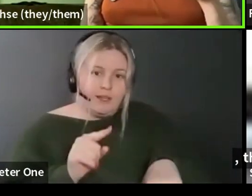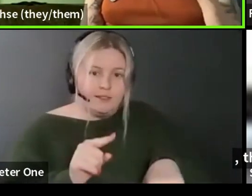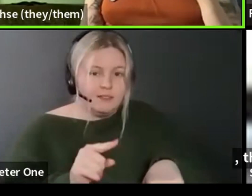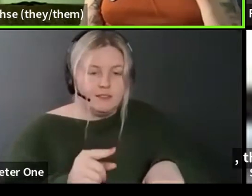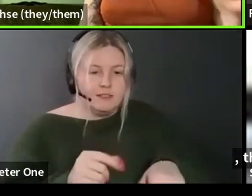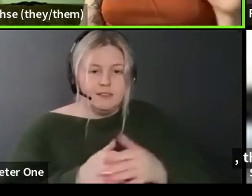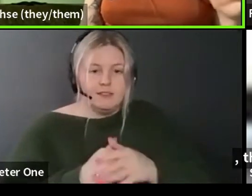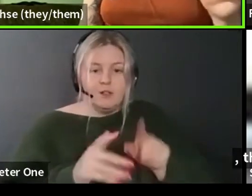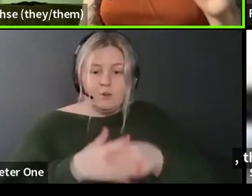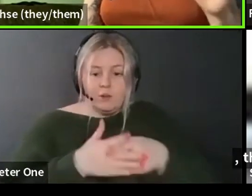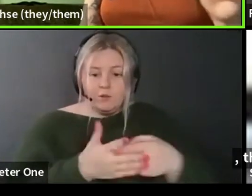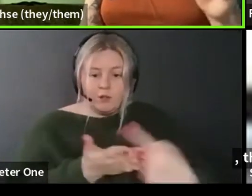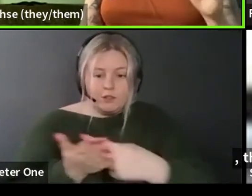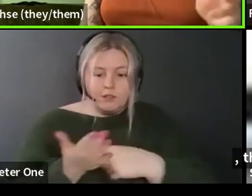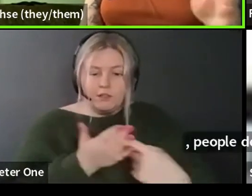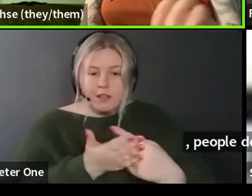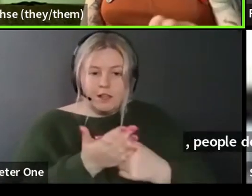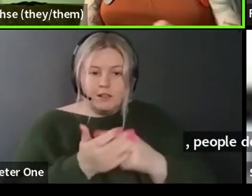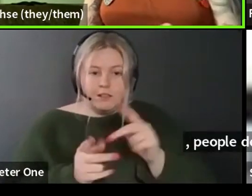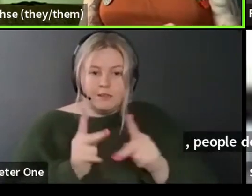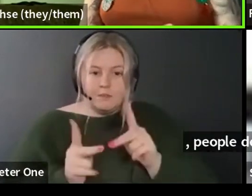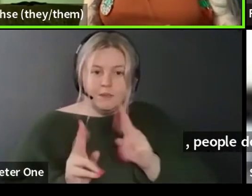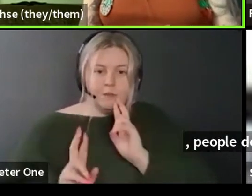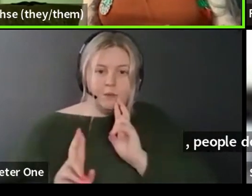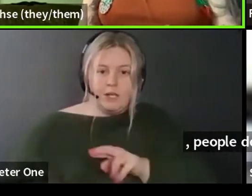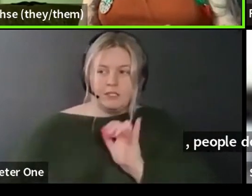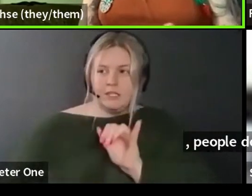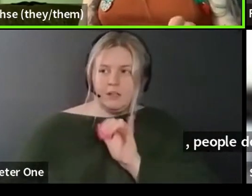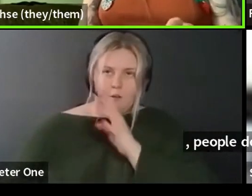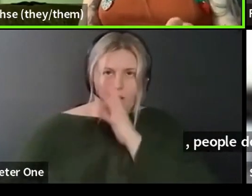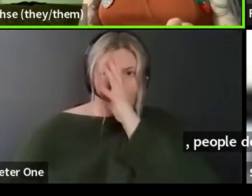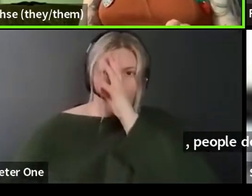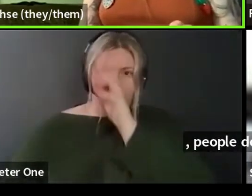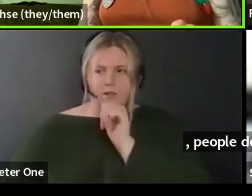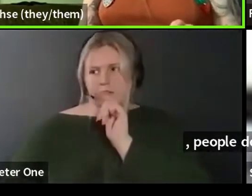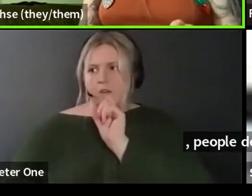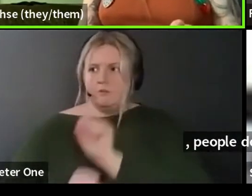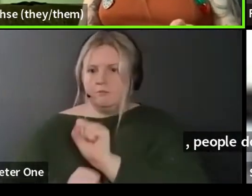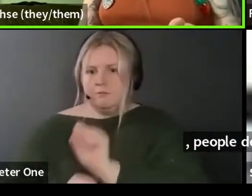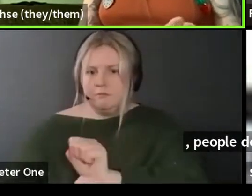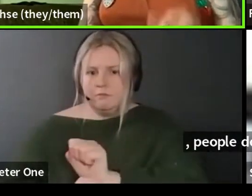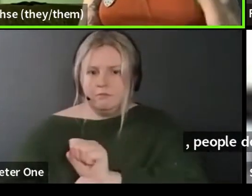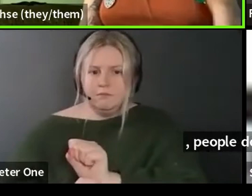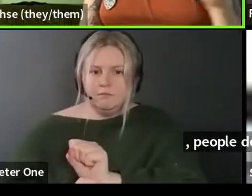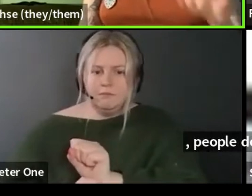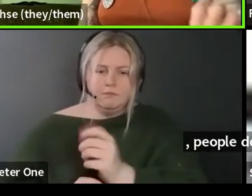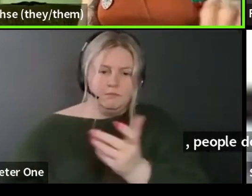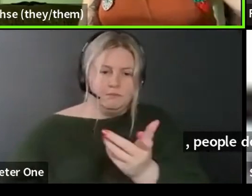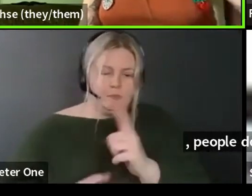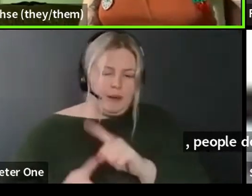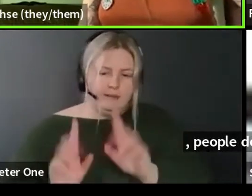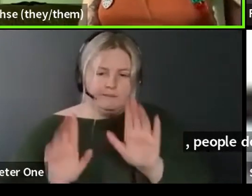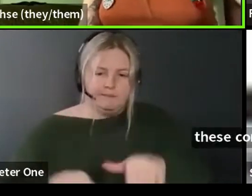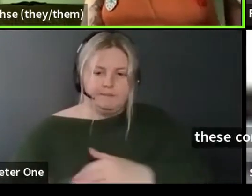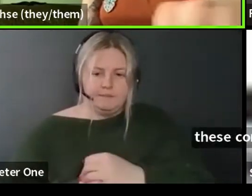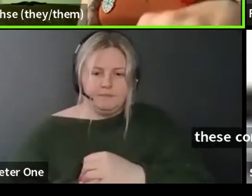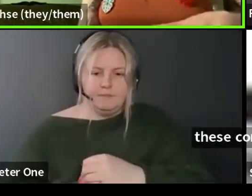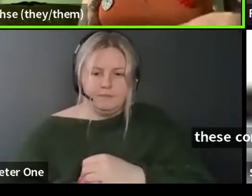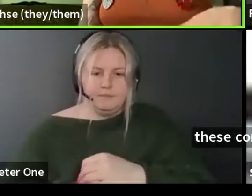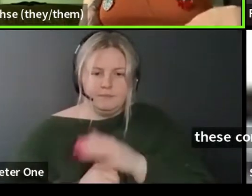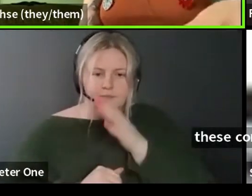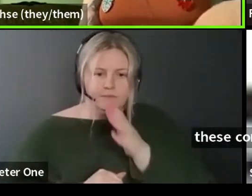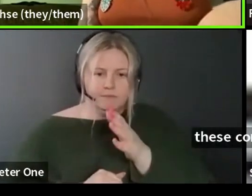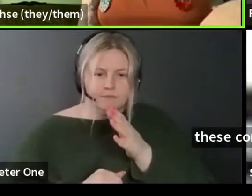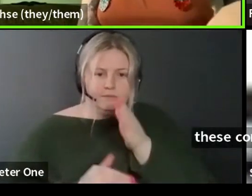it, people sort of react as though it's made up because it's so illegible. And so I'll leave that there, but I just wanted